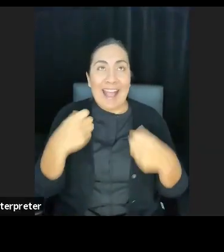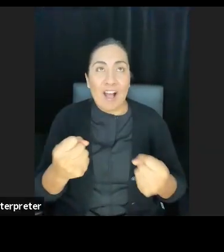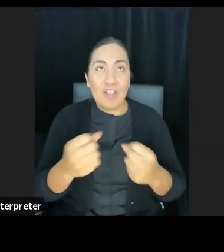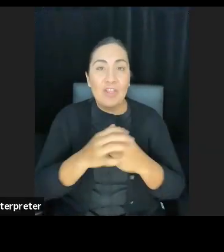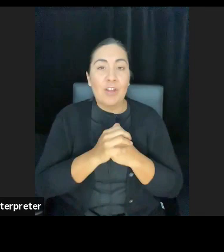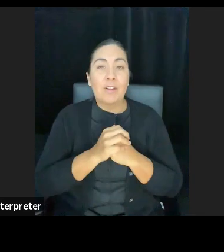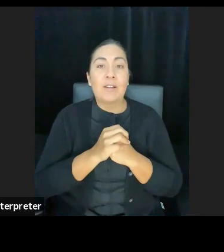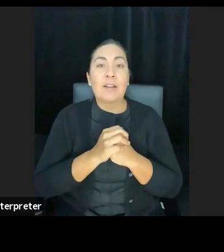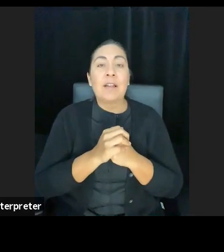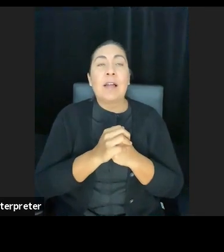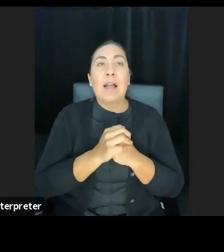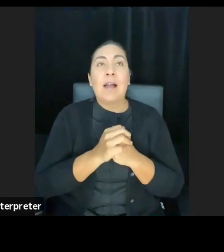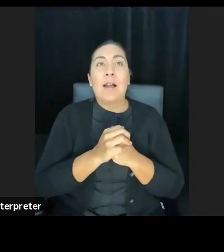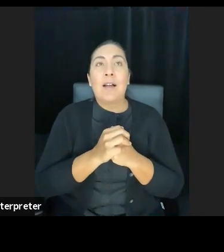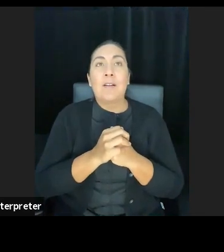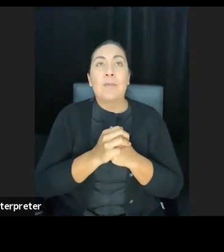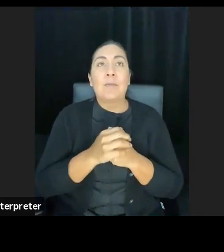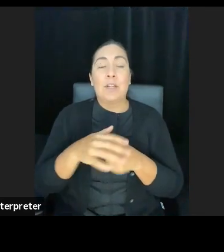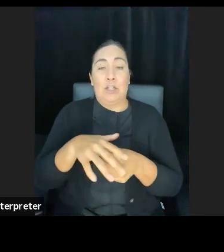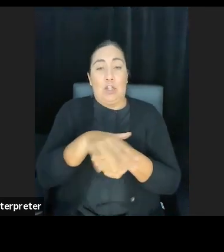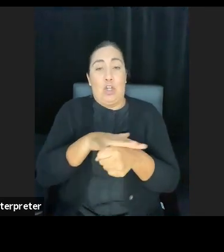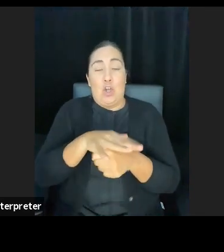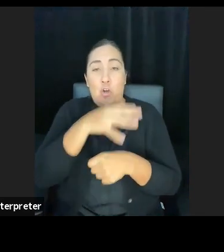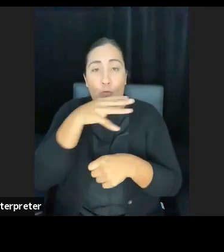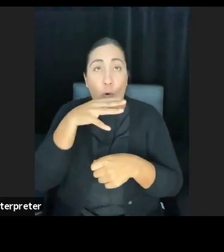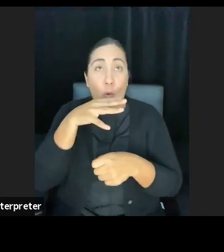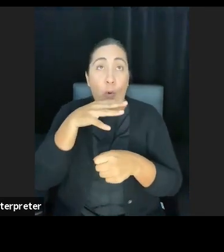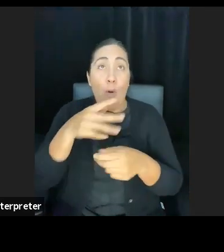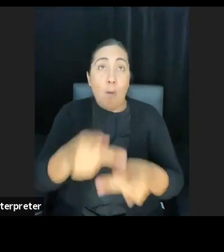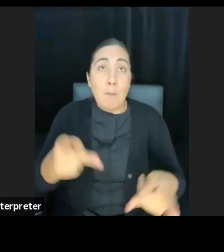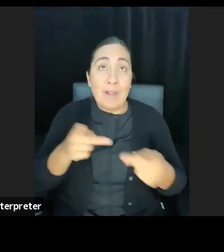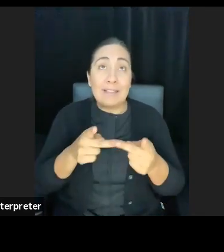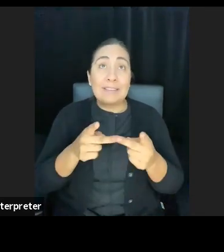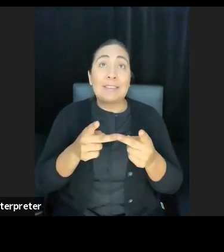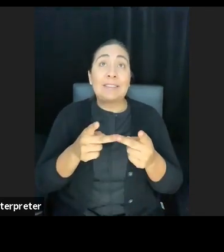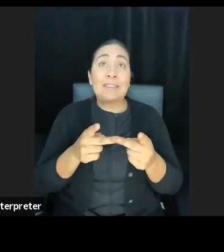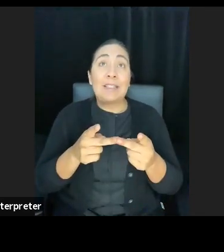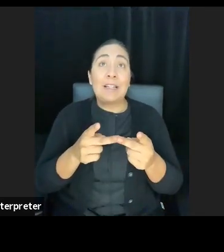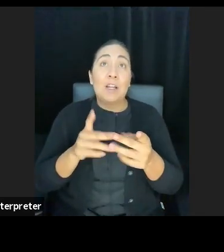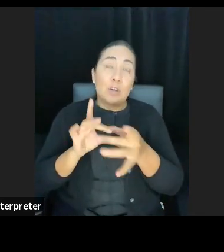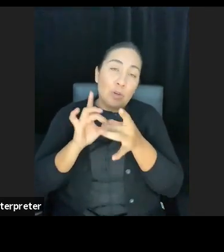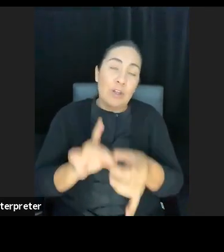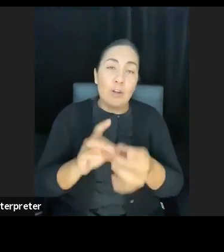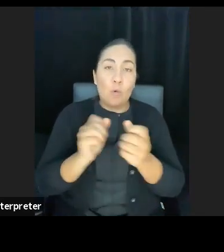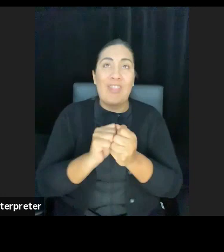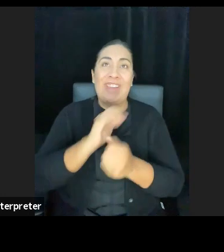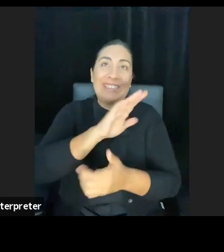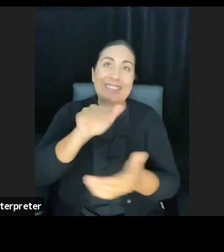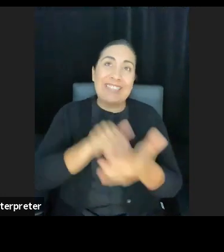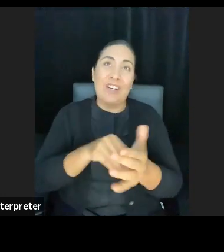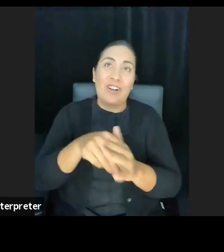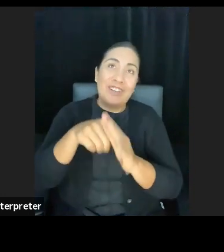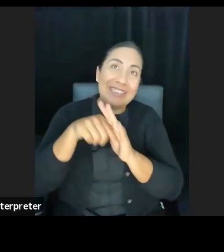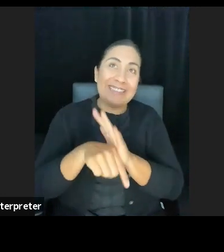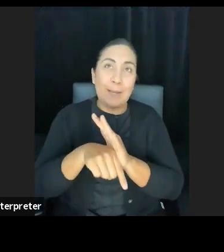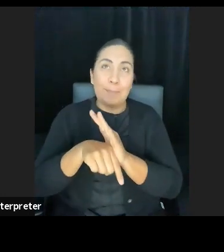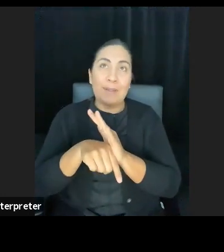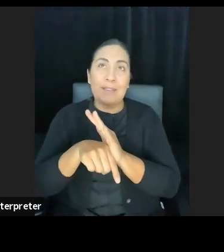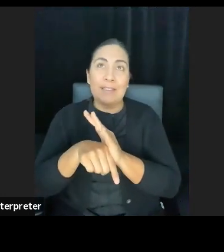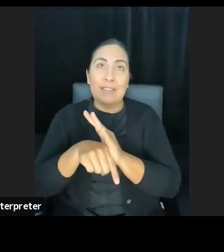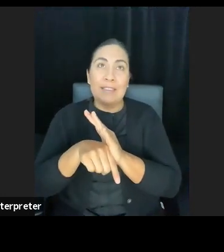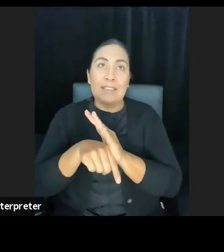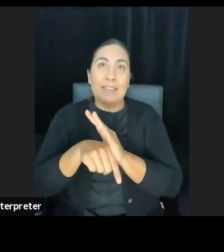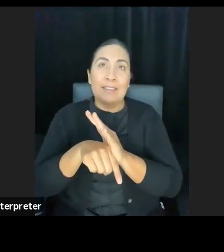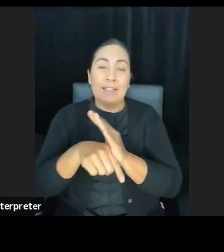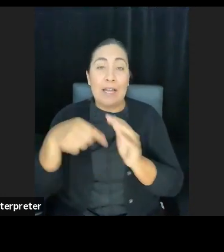imagined futures of rural places through site-specific large-scale musicals. So, you know, our work is